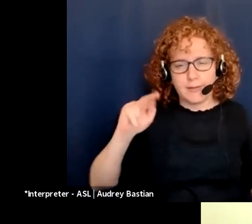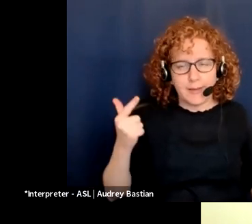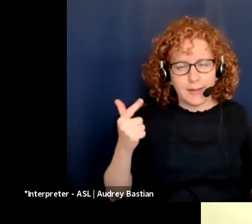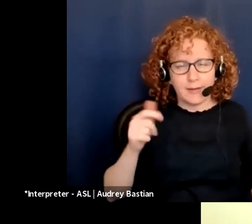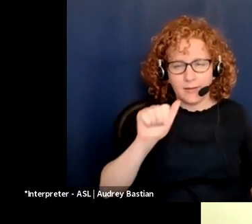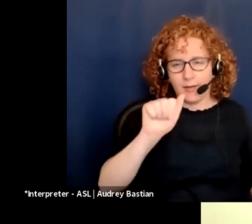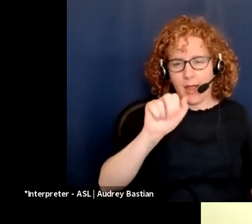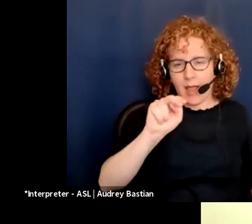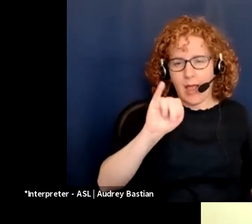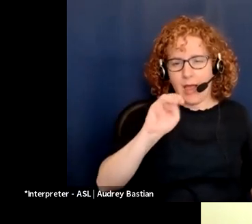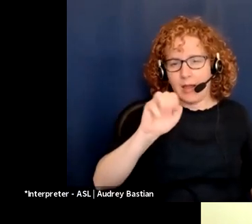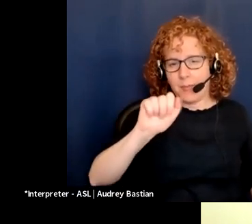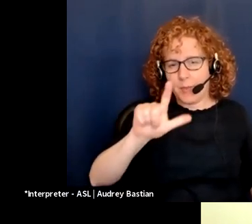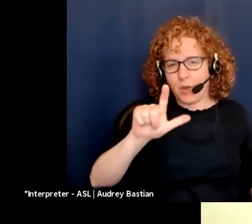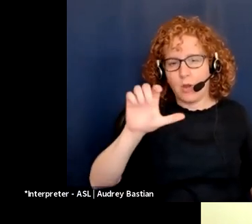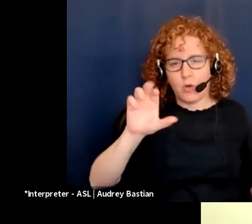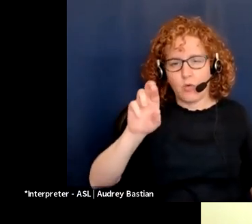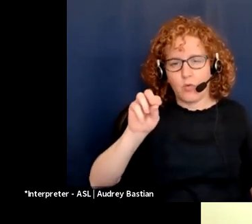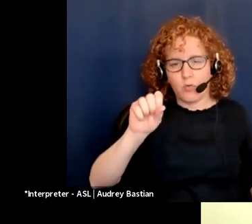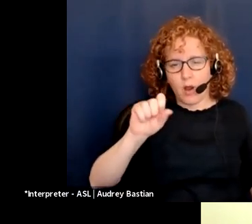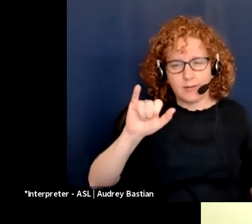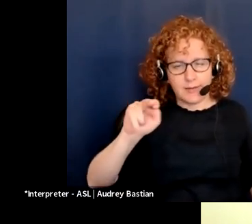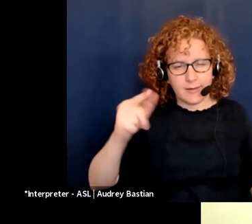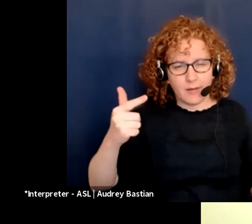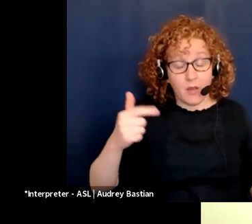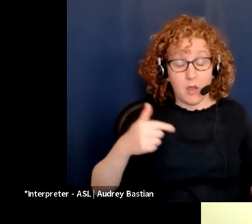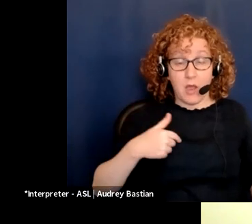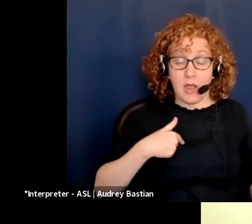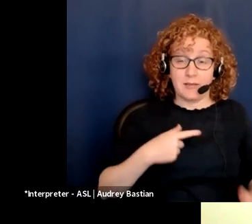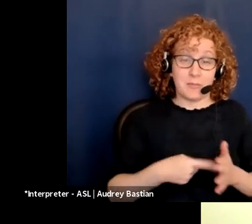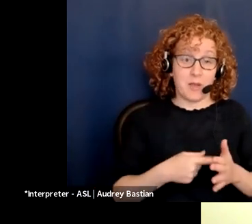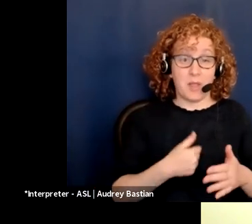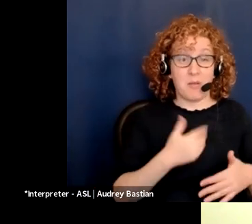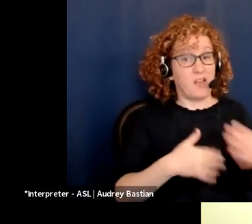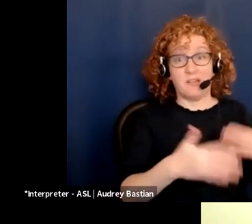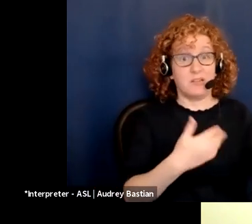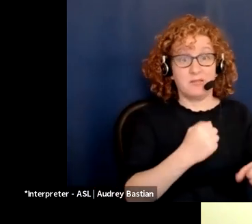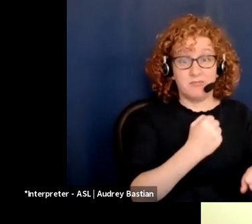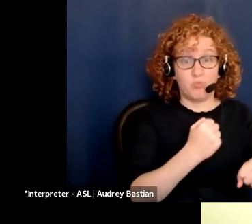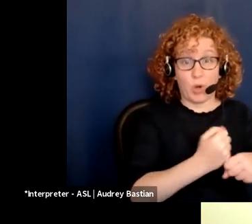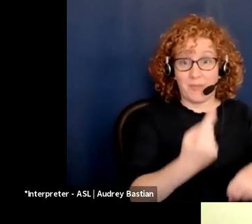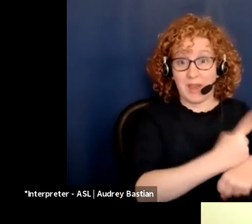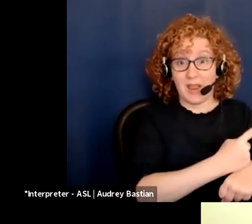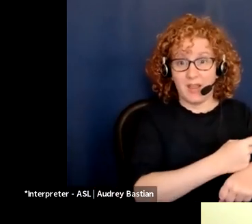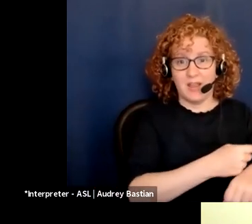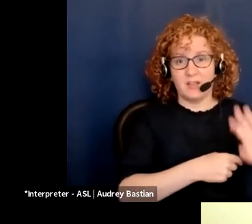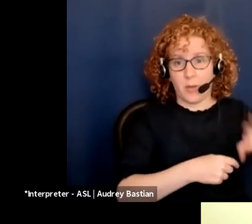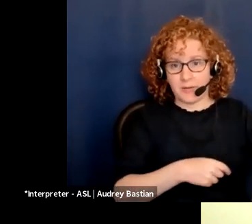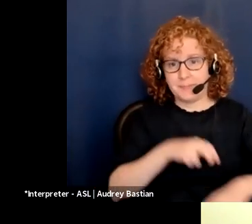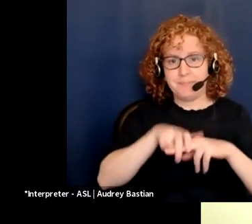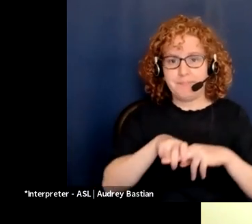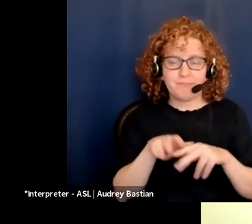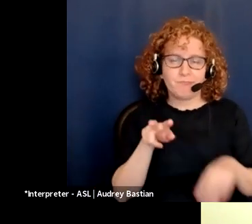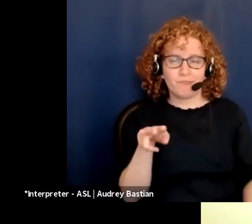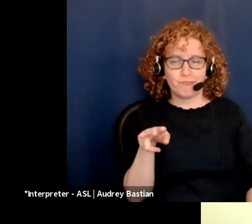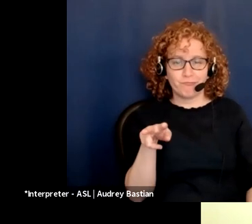walk. And they're like, oh, at 9 p.m. I had to sell all my stuff the day before this stolen the game loaded at 10. So